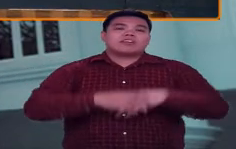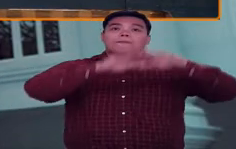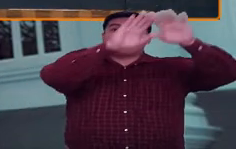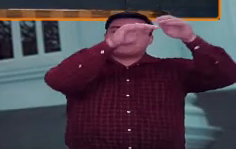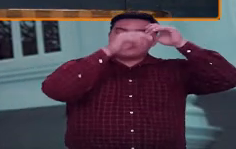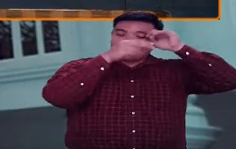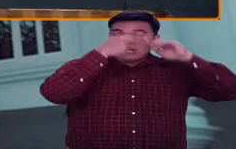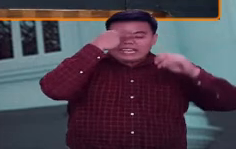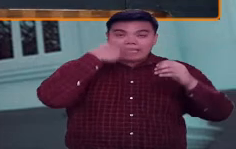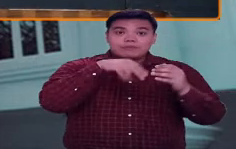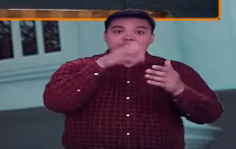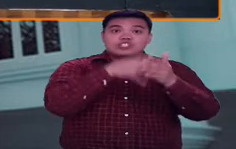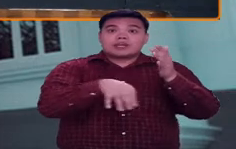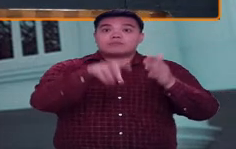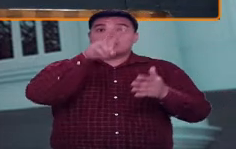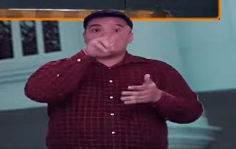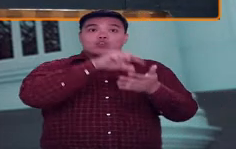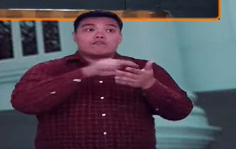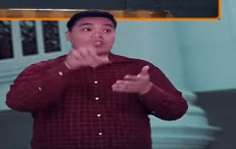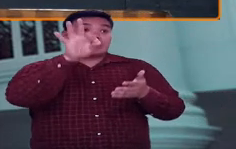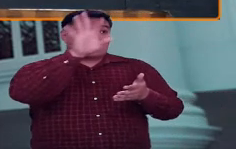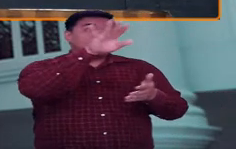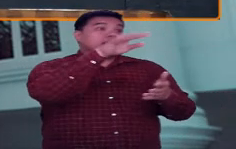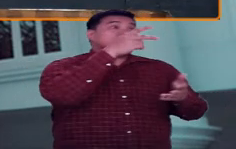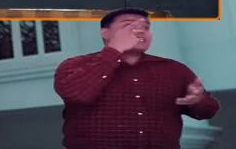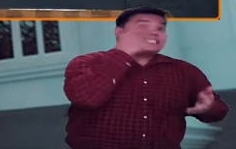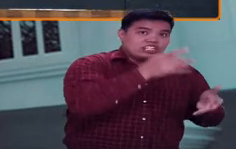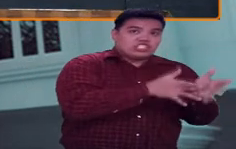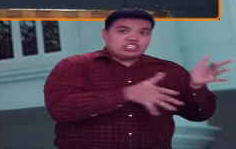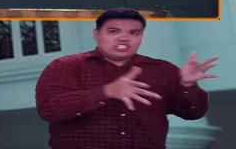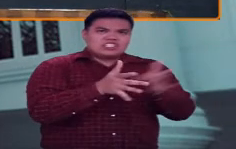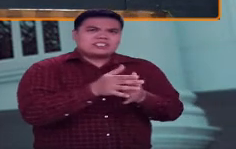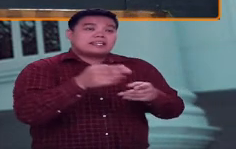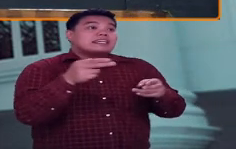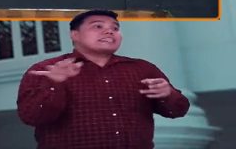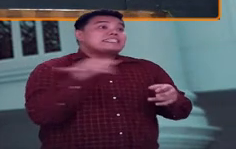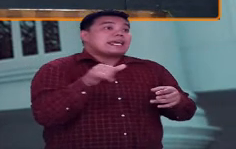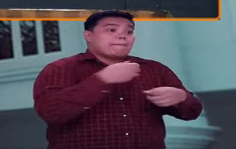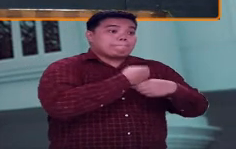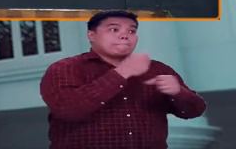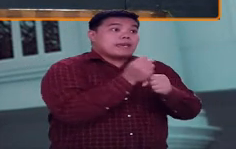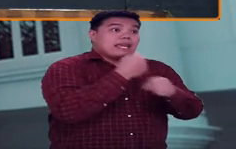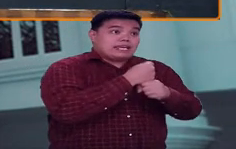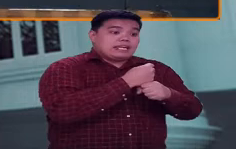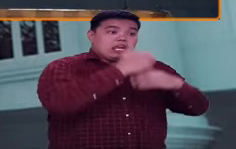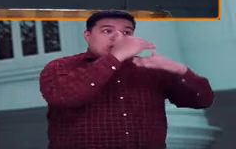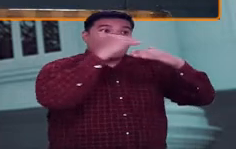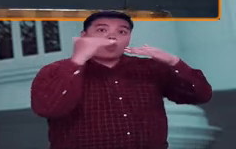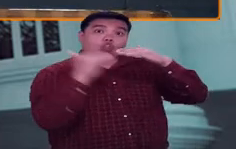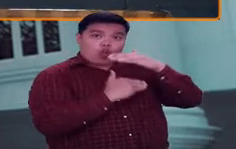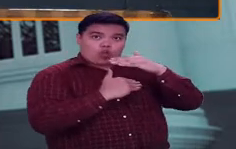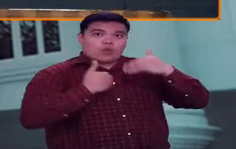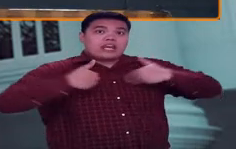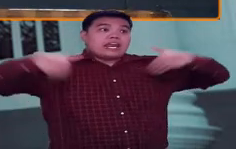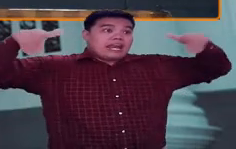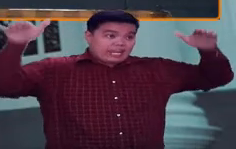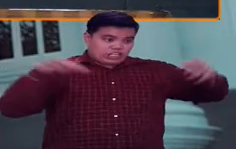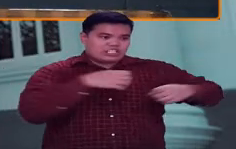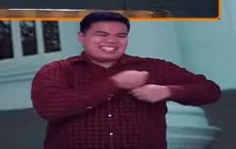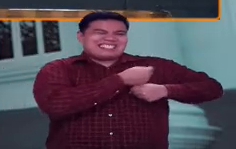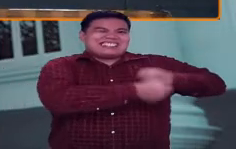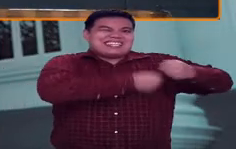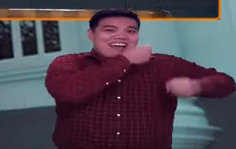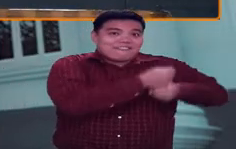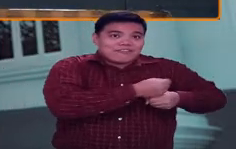9. But we see Jesus, who was made a little lower than the angels, for the suffering of death, crowned